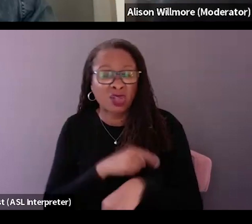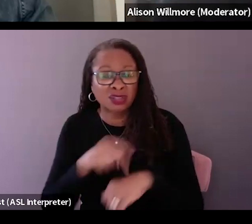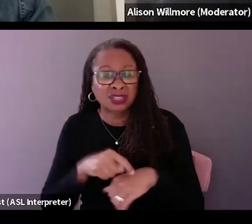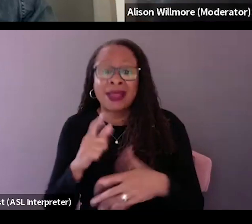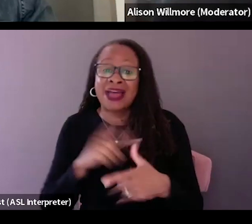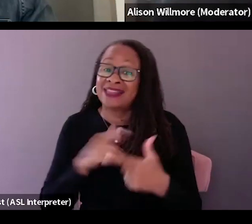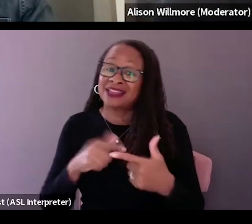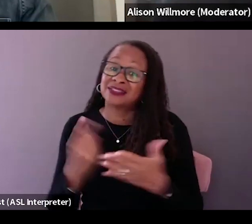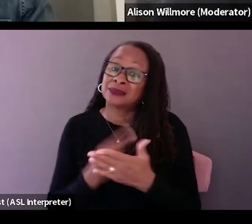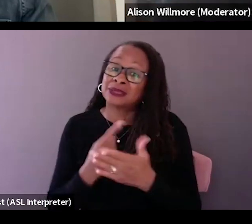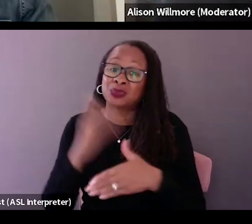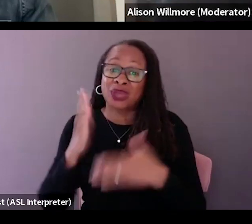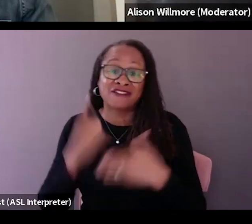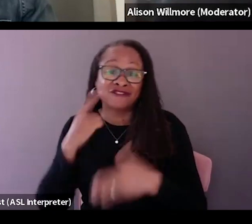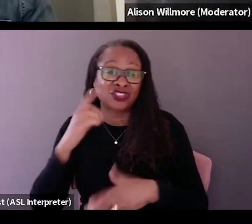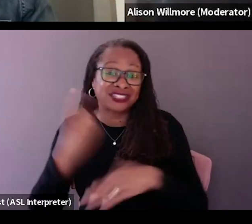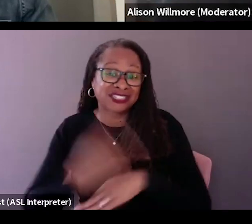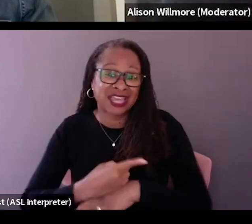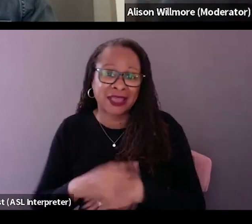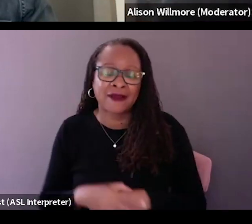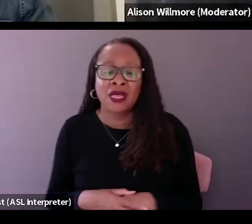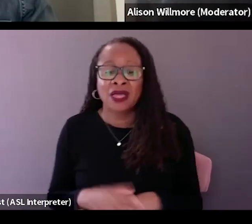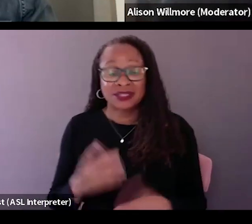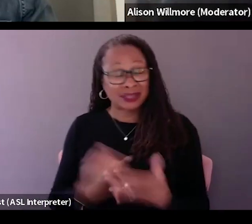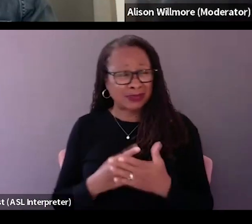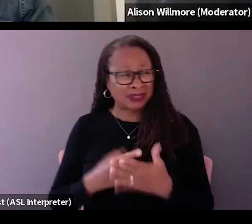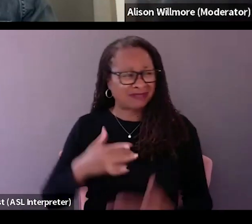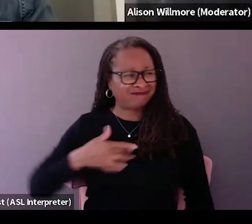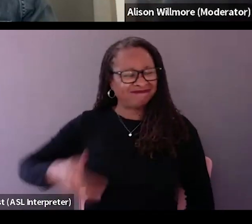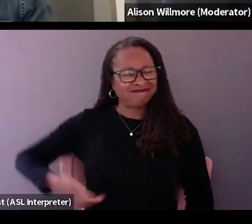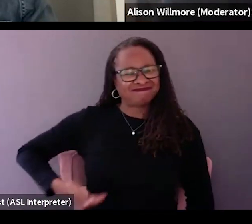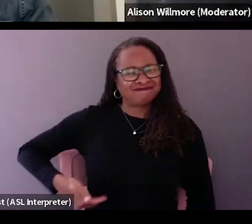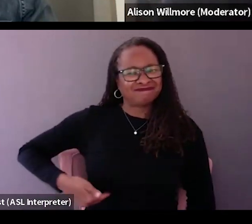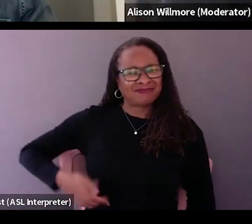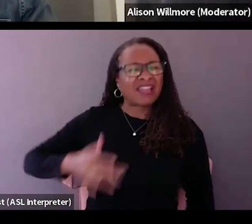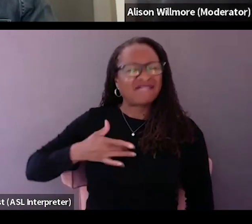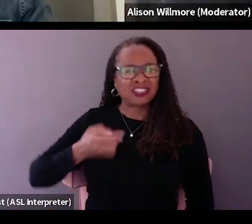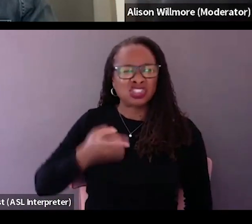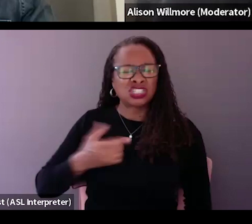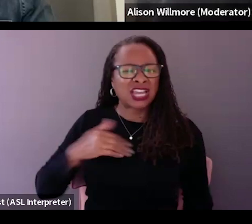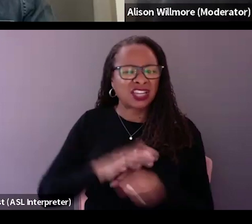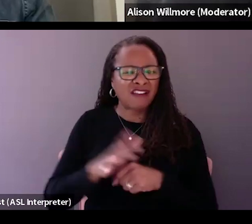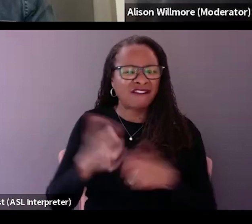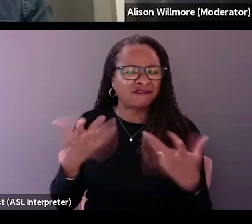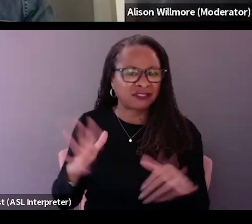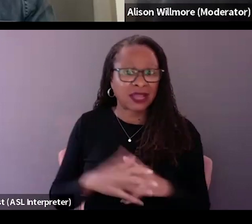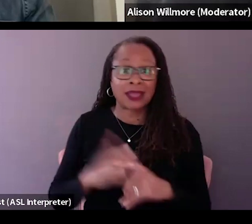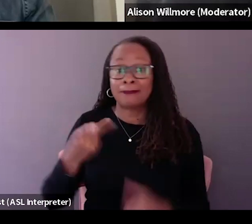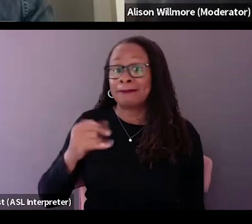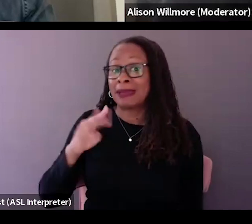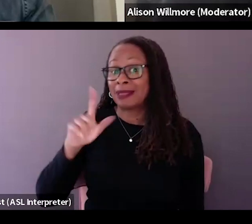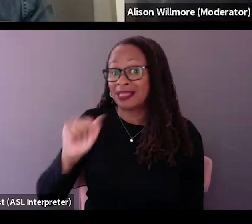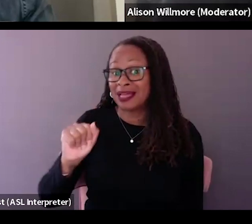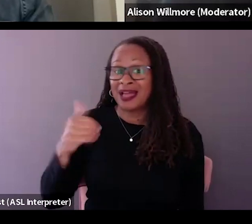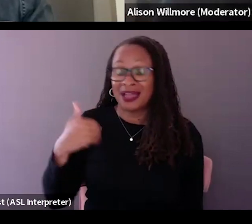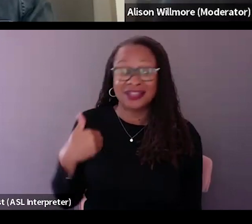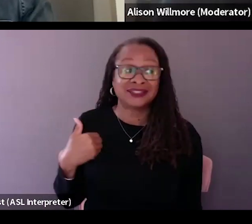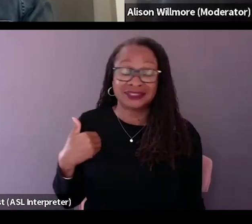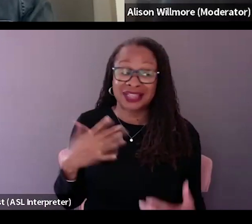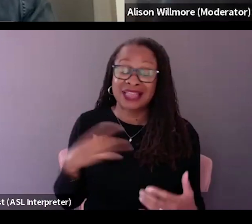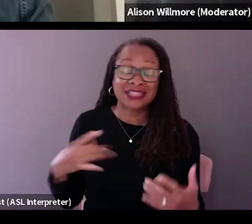enough. And Pamela likes to spend a lot of time alone. She's not a big extrovert. And so she would kind of wander off